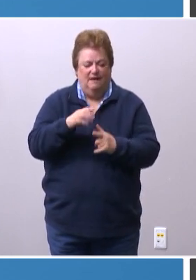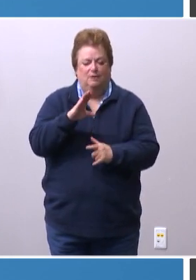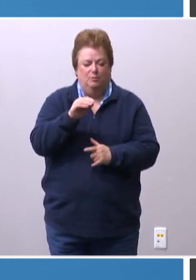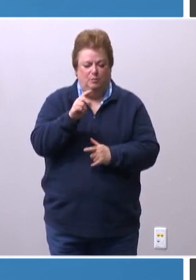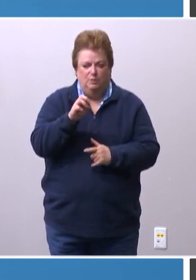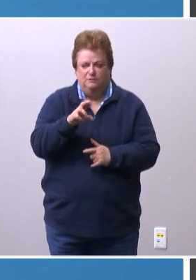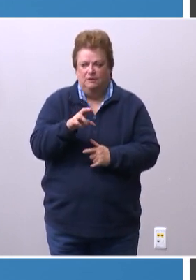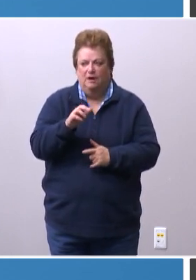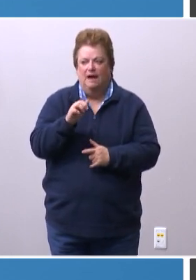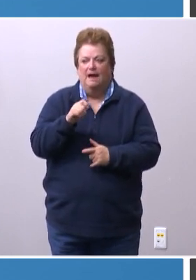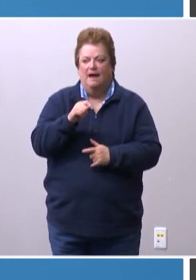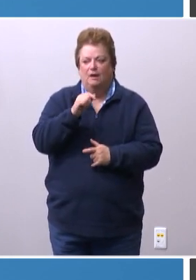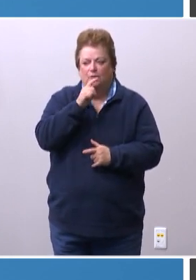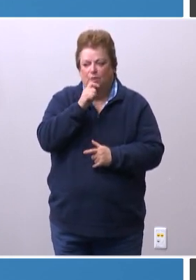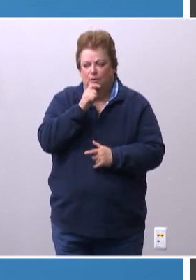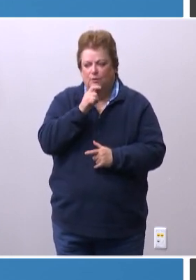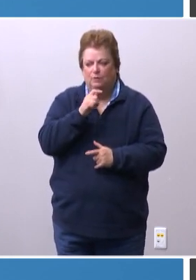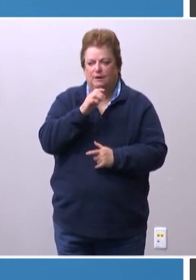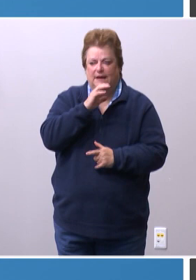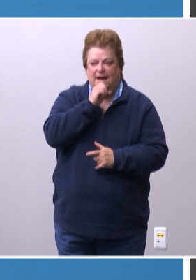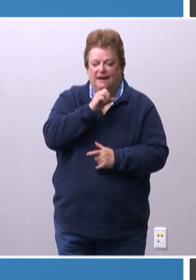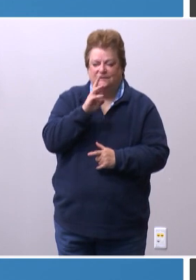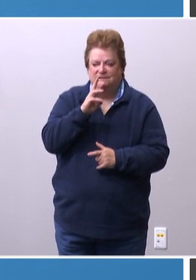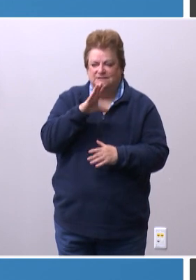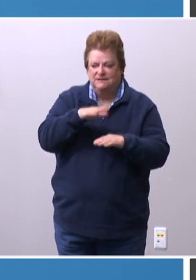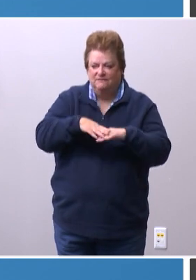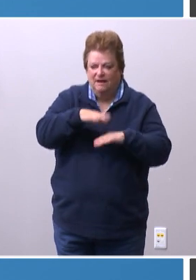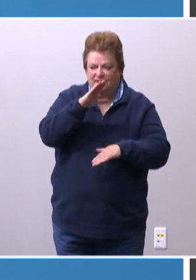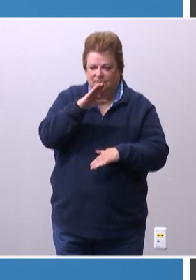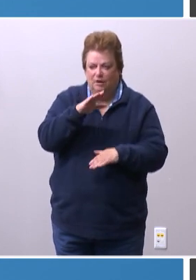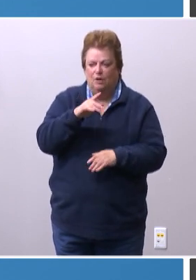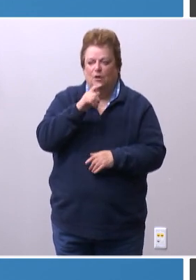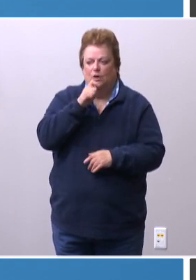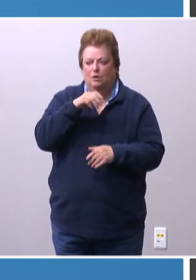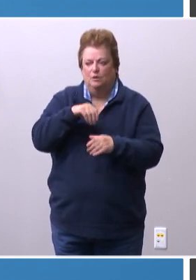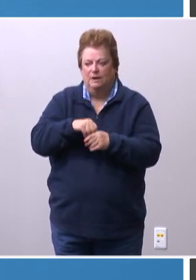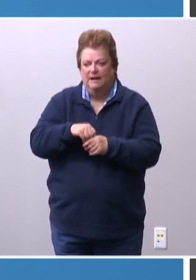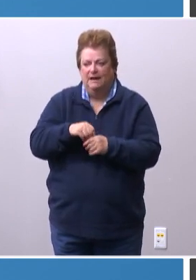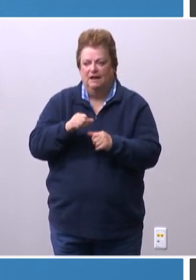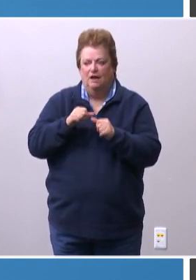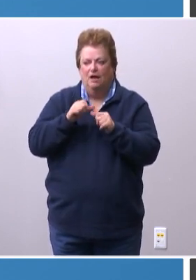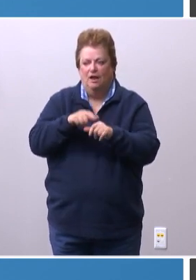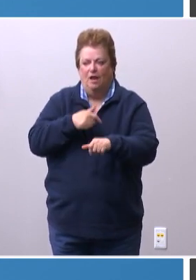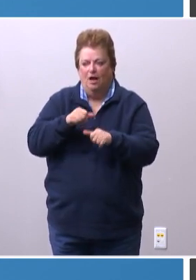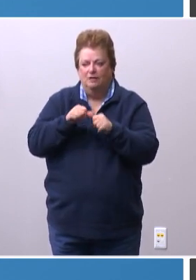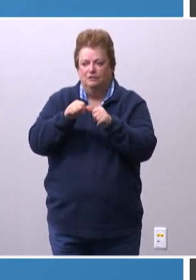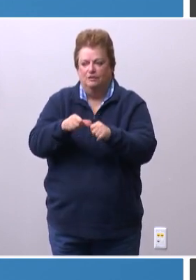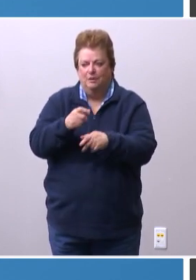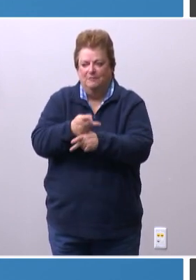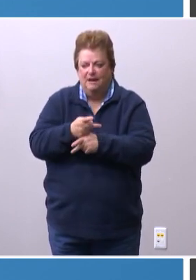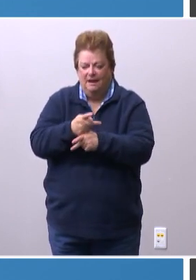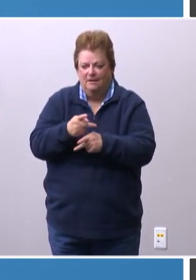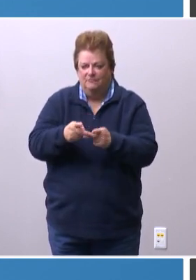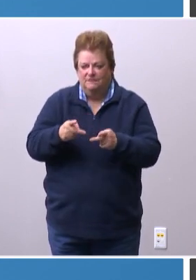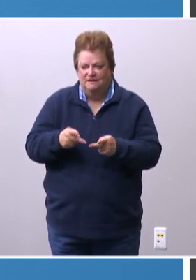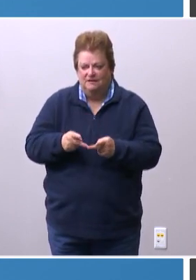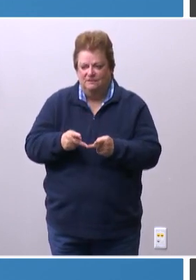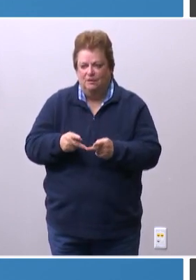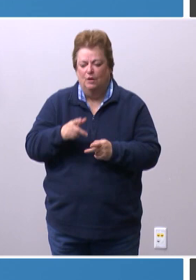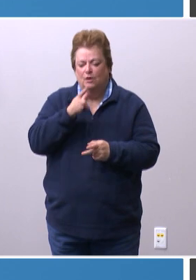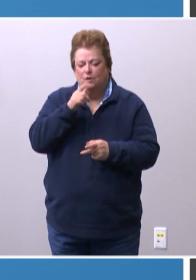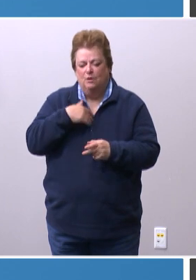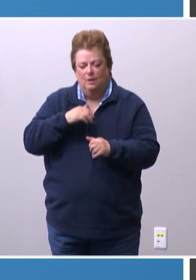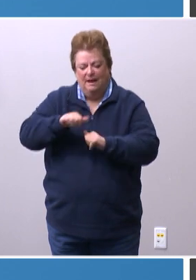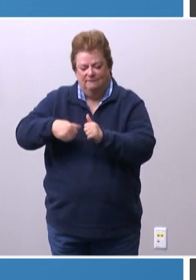care facilities, people age 18 to 64 with underlying medical conditions that put them at risk of